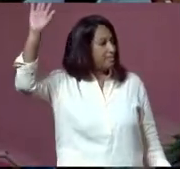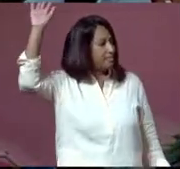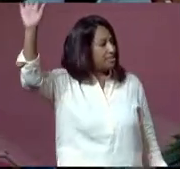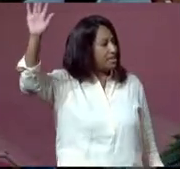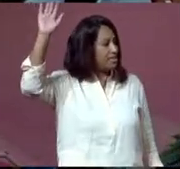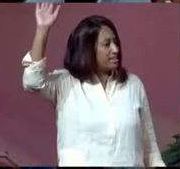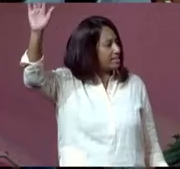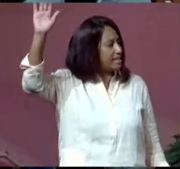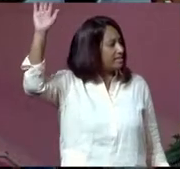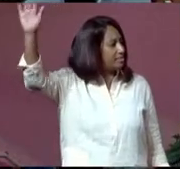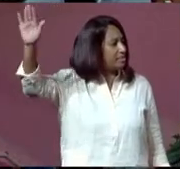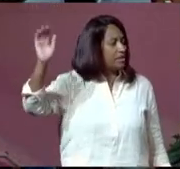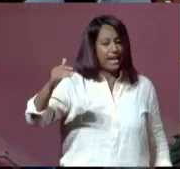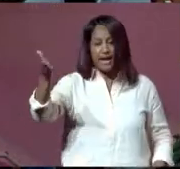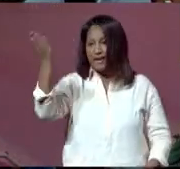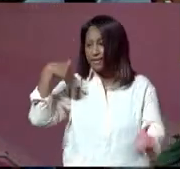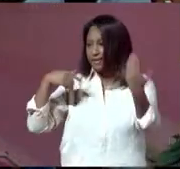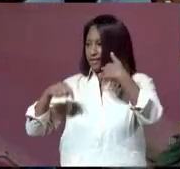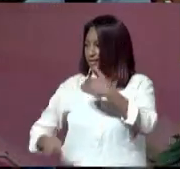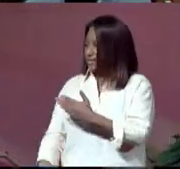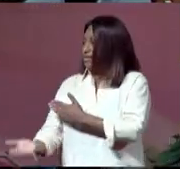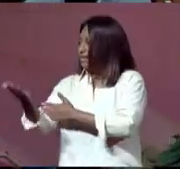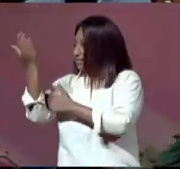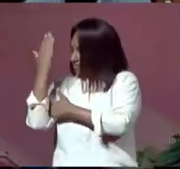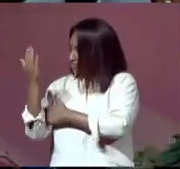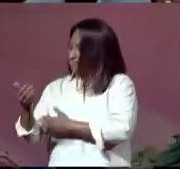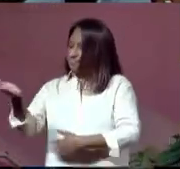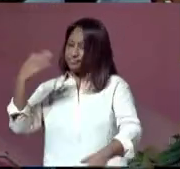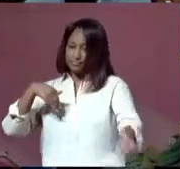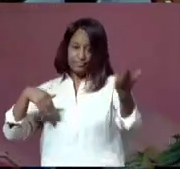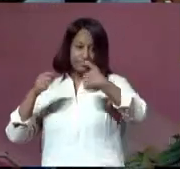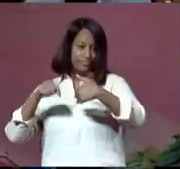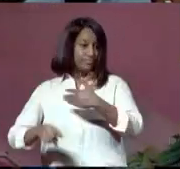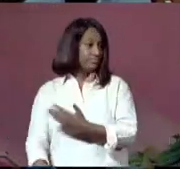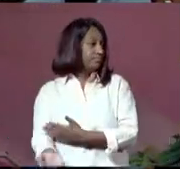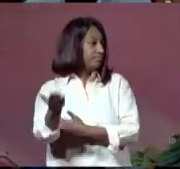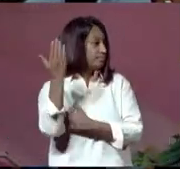Come on this morning. Come on. Come on.